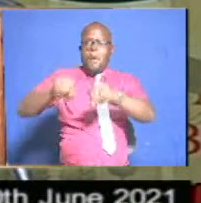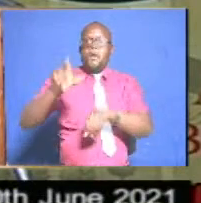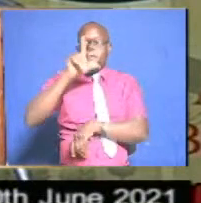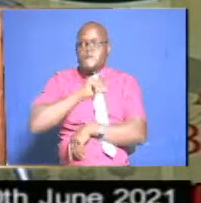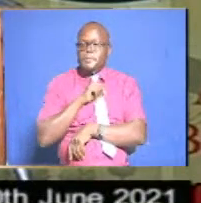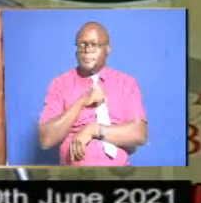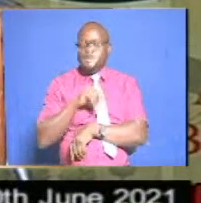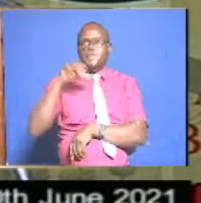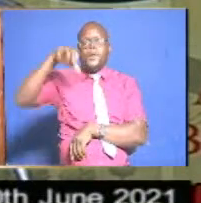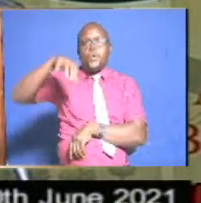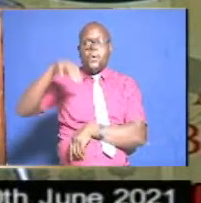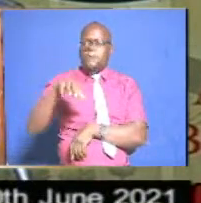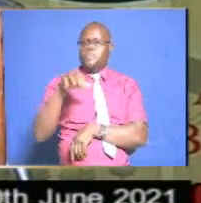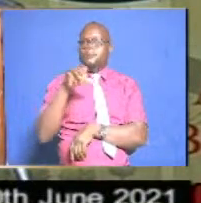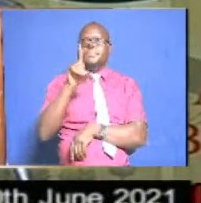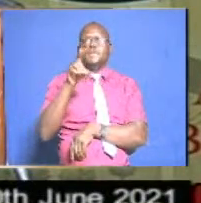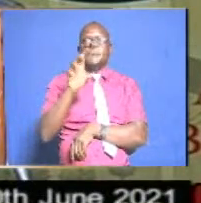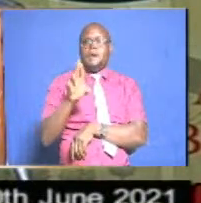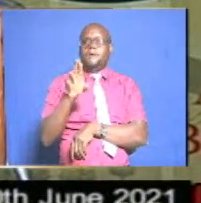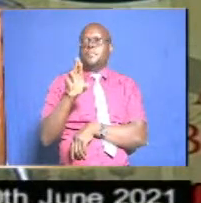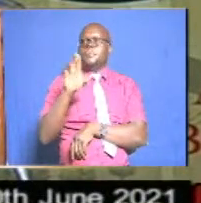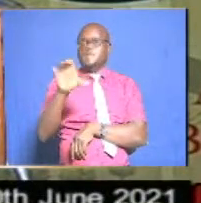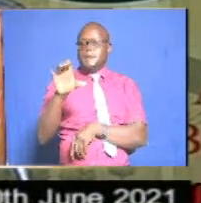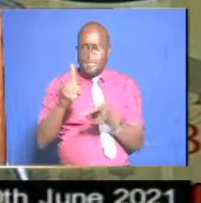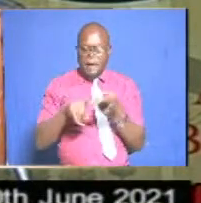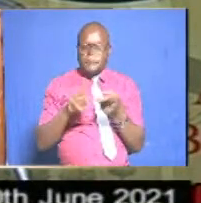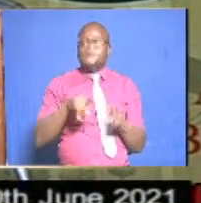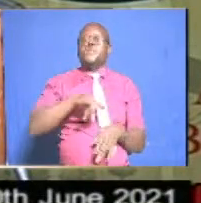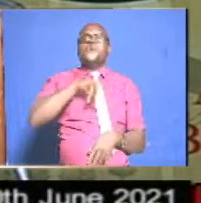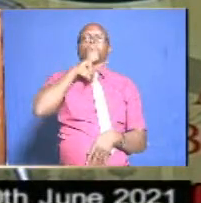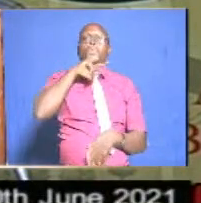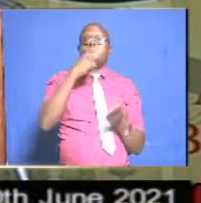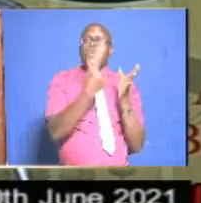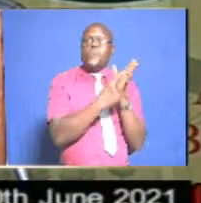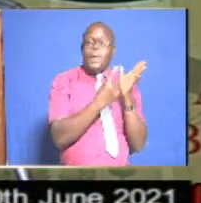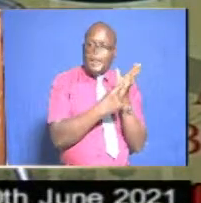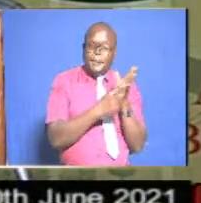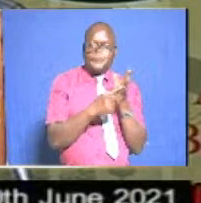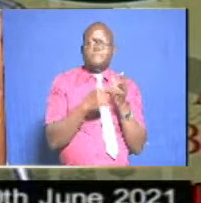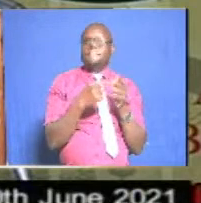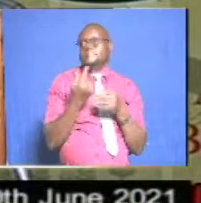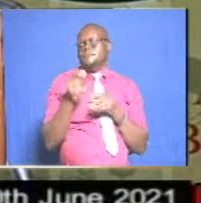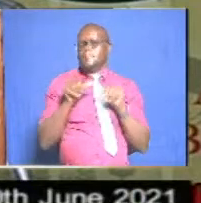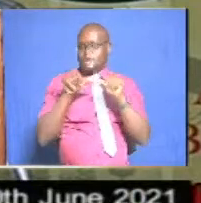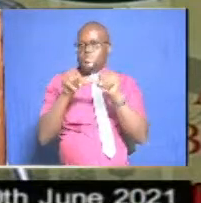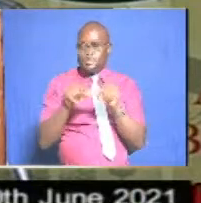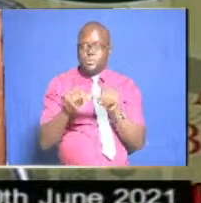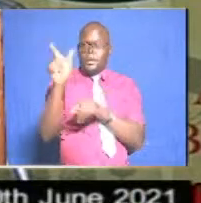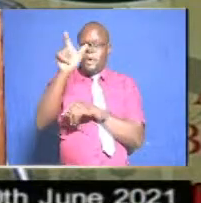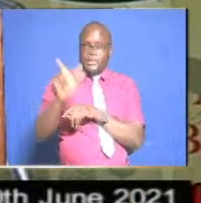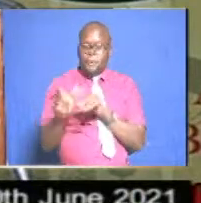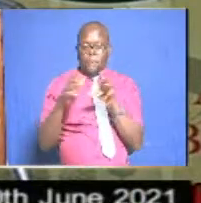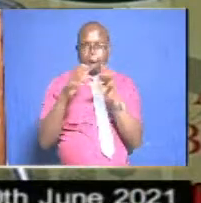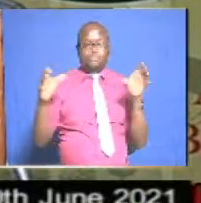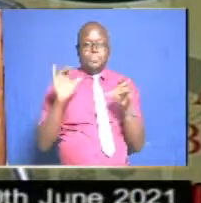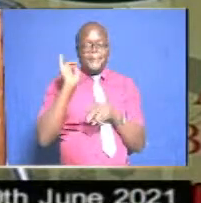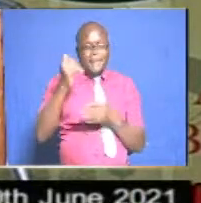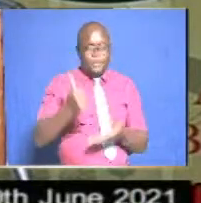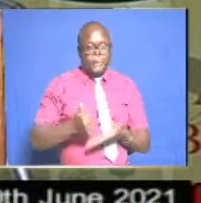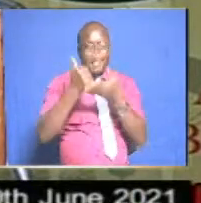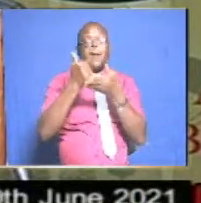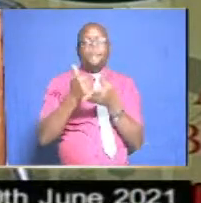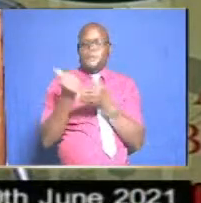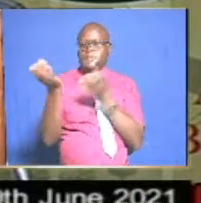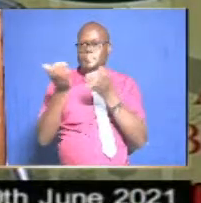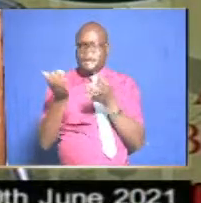the Democratic Republic of Congo and the Republic of Uganda. The continued regional expansion will leverage on the trade